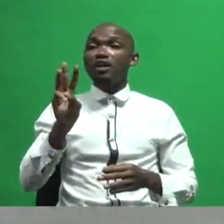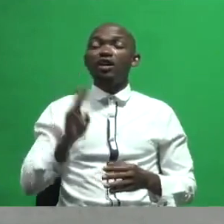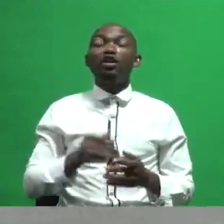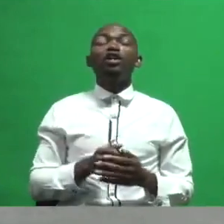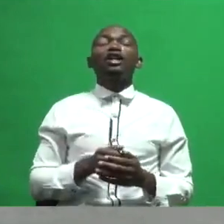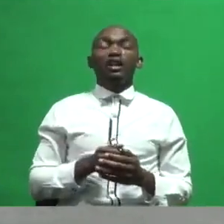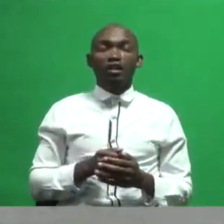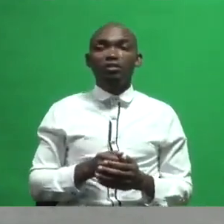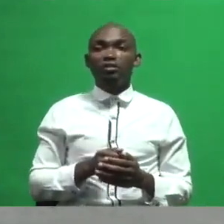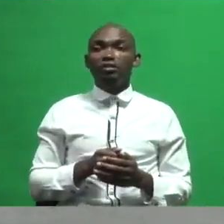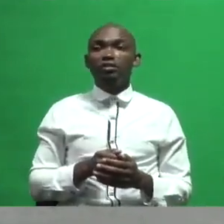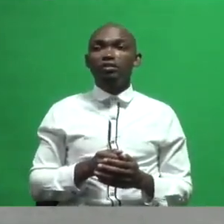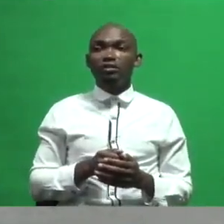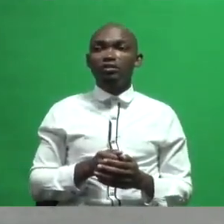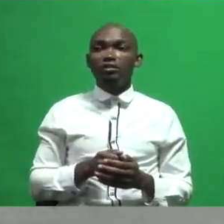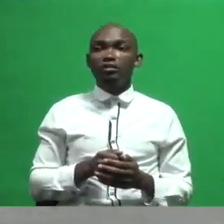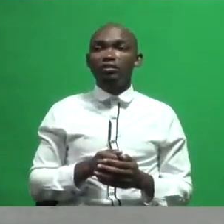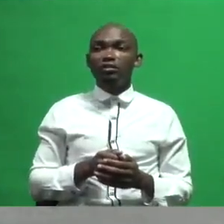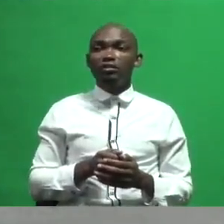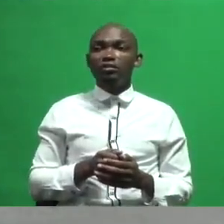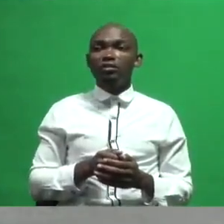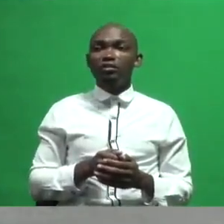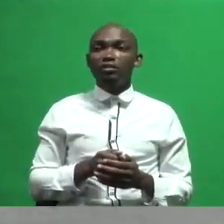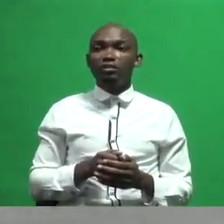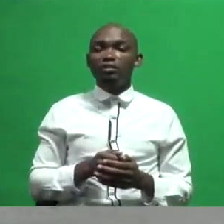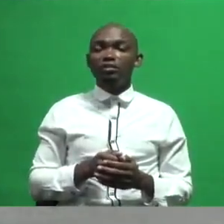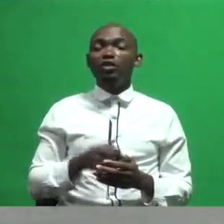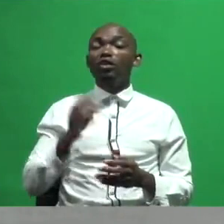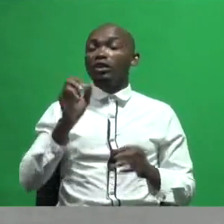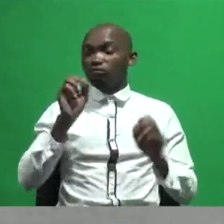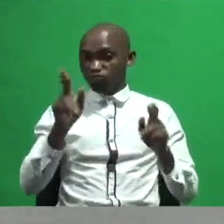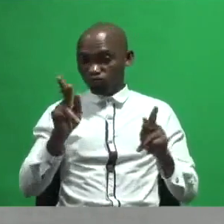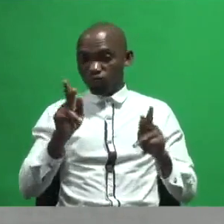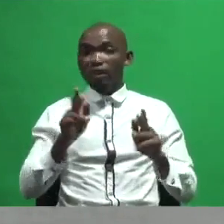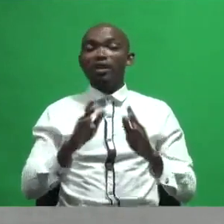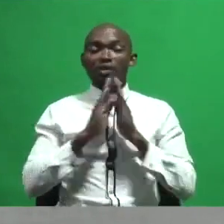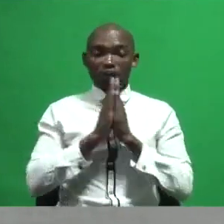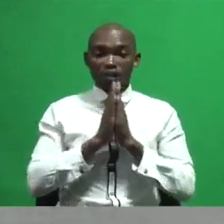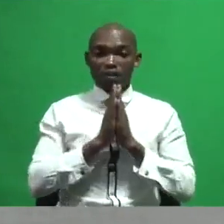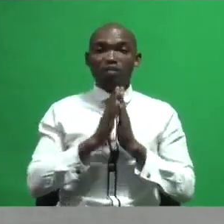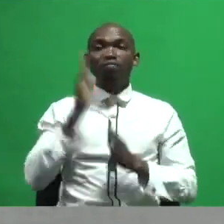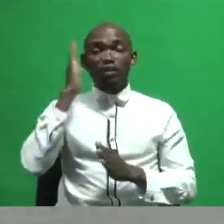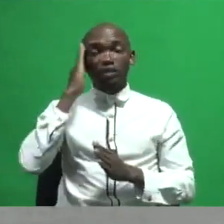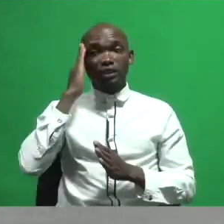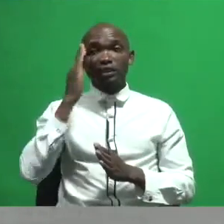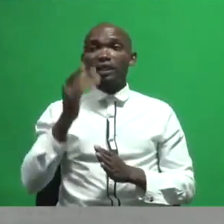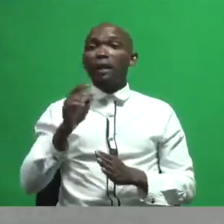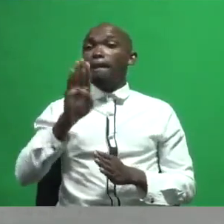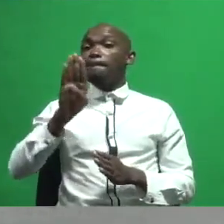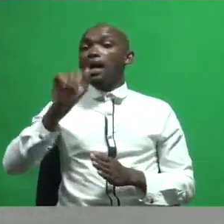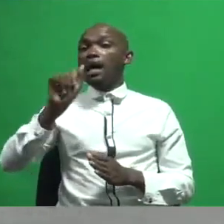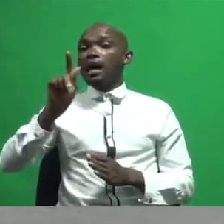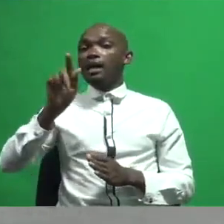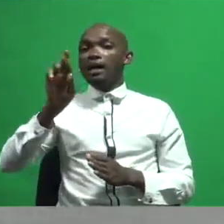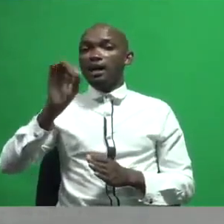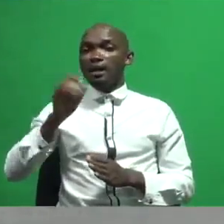Oh, to carbon number 4. Okay, this one. 1, 2, 3, 4. Okay, thank you very much, Bakari. You have understood.